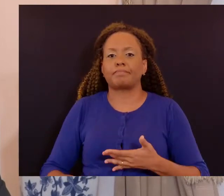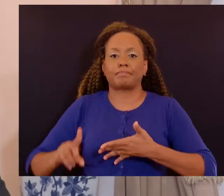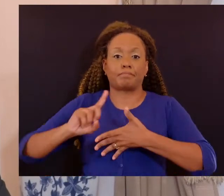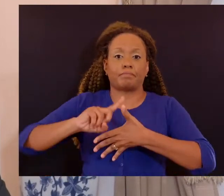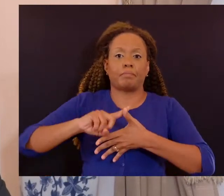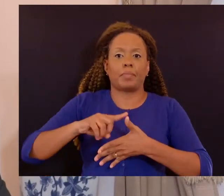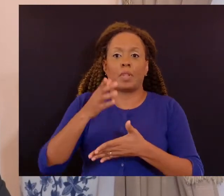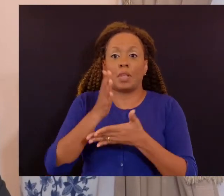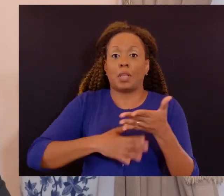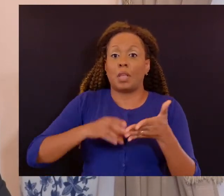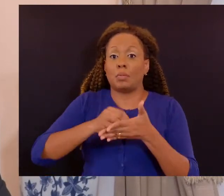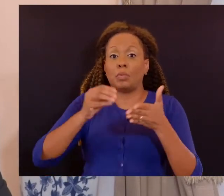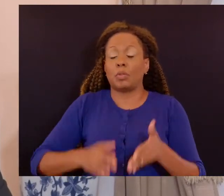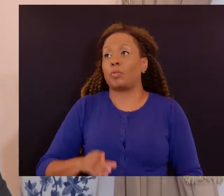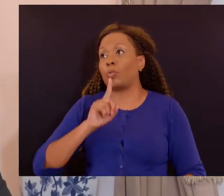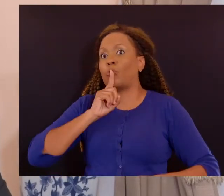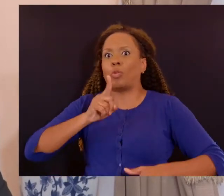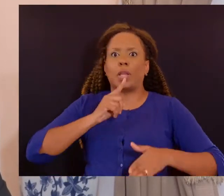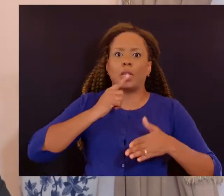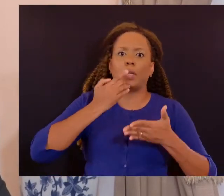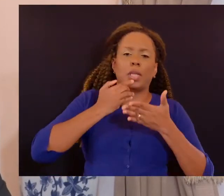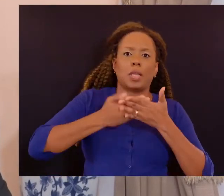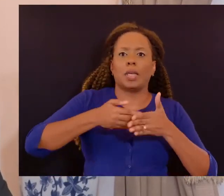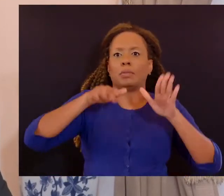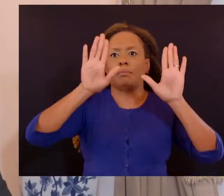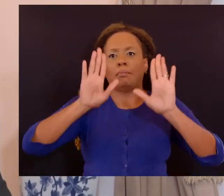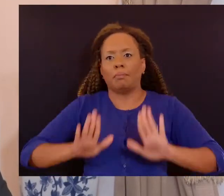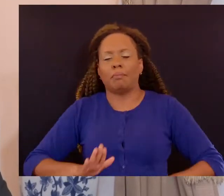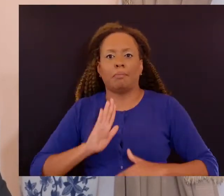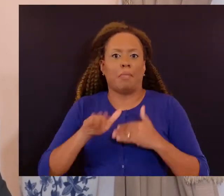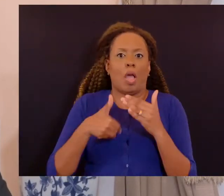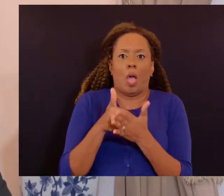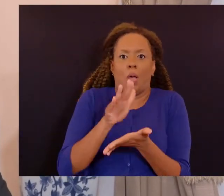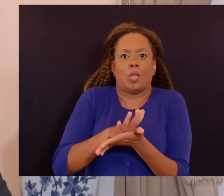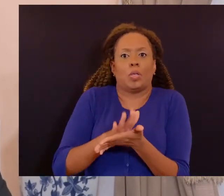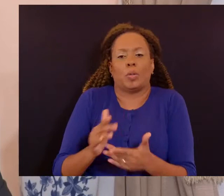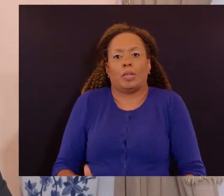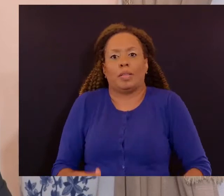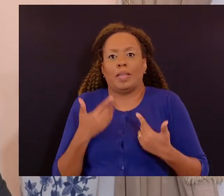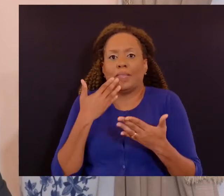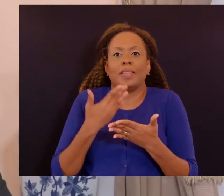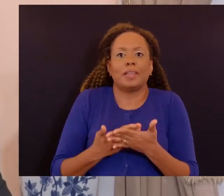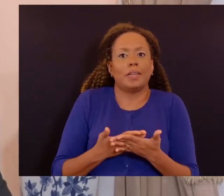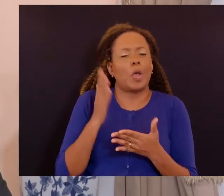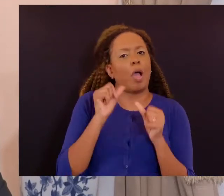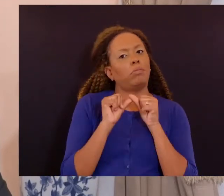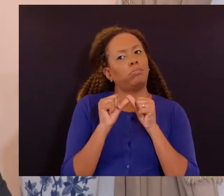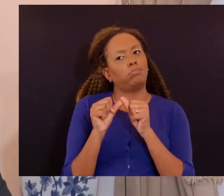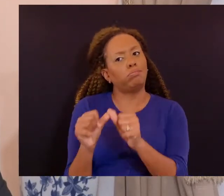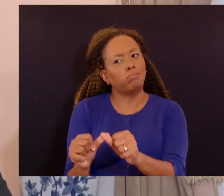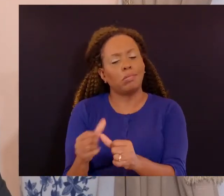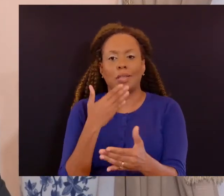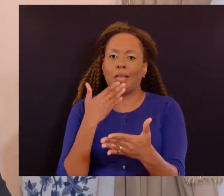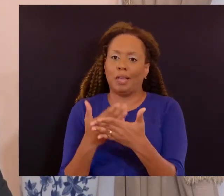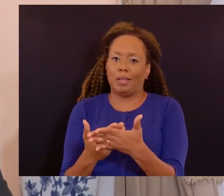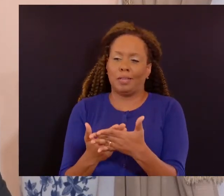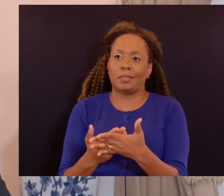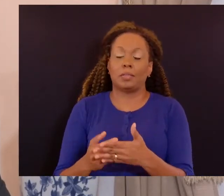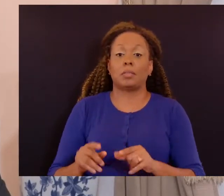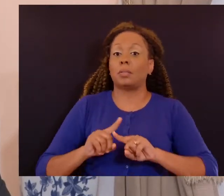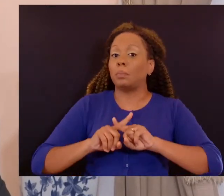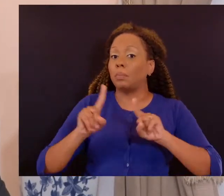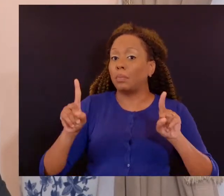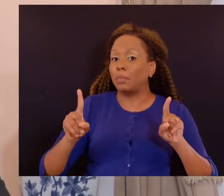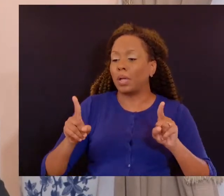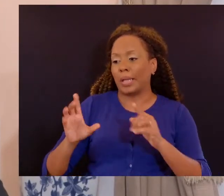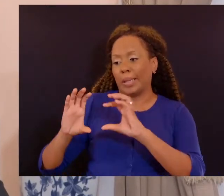been doing exceptionally well for throughout their entire school life, and they will probably continue to do well. We also have a set of